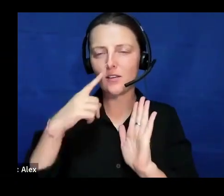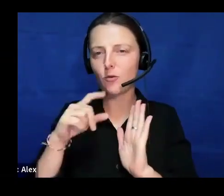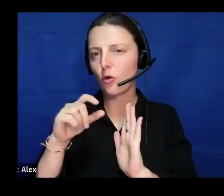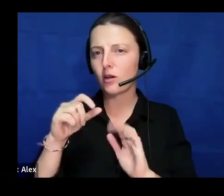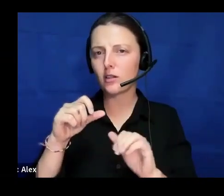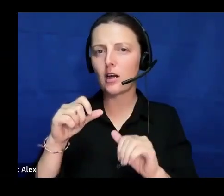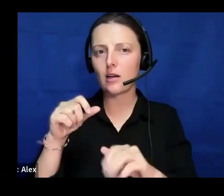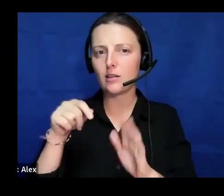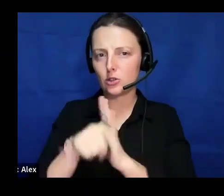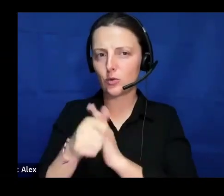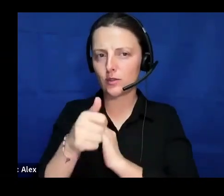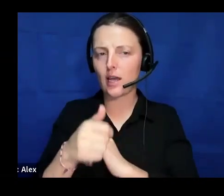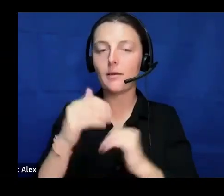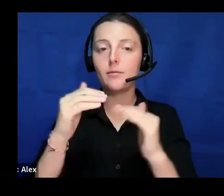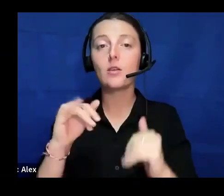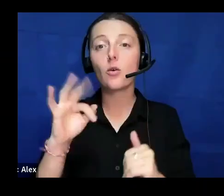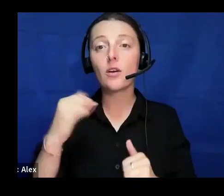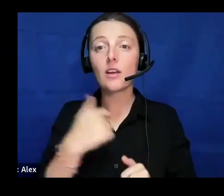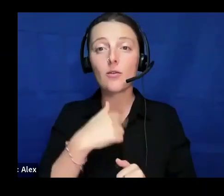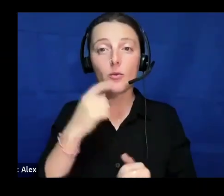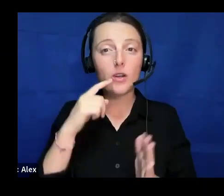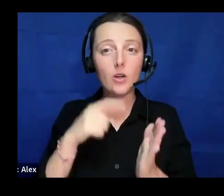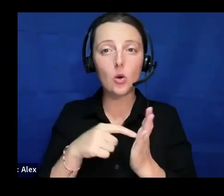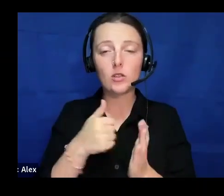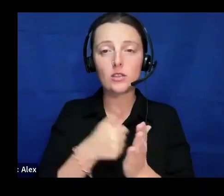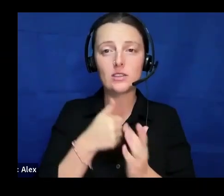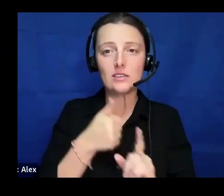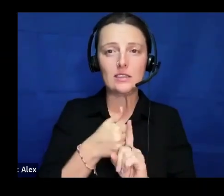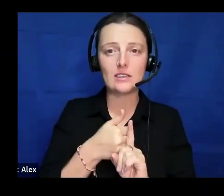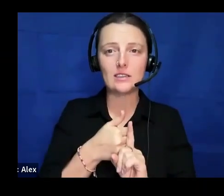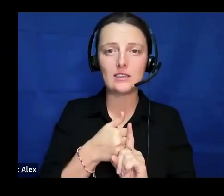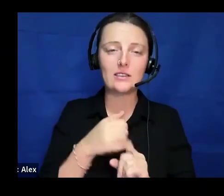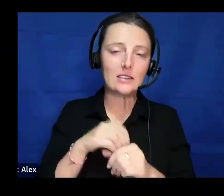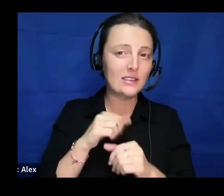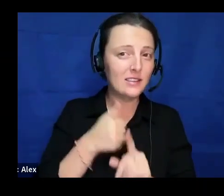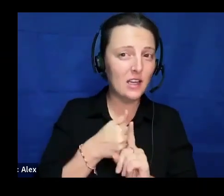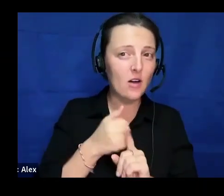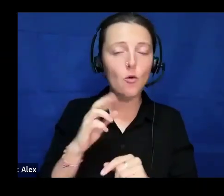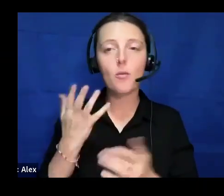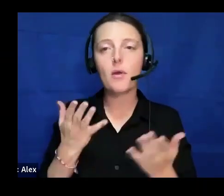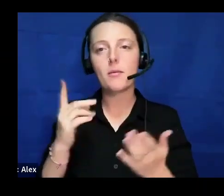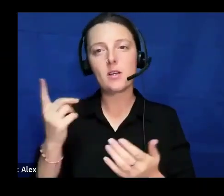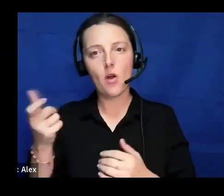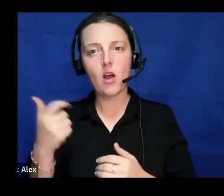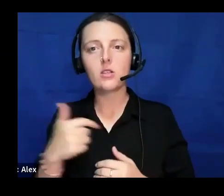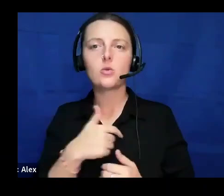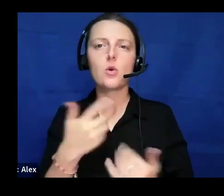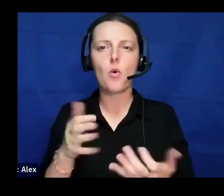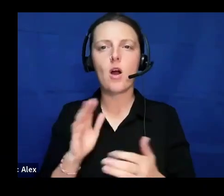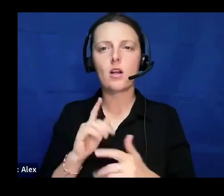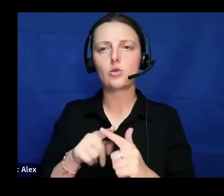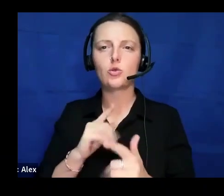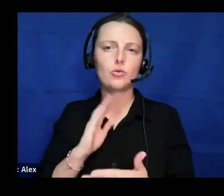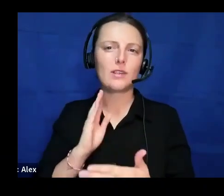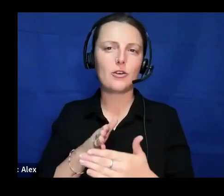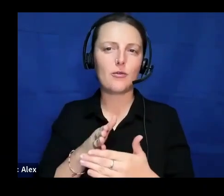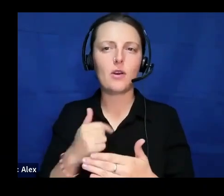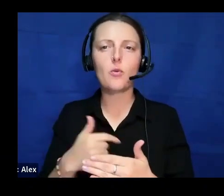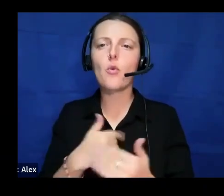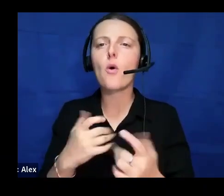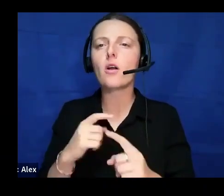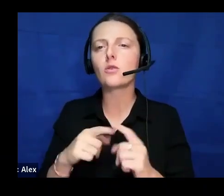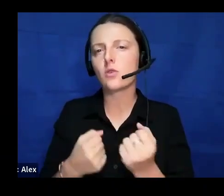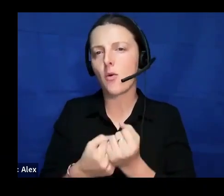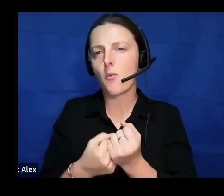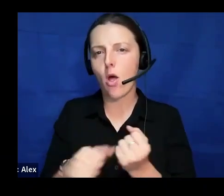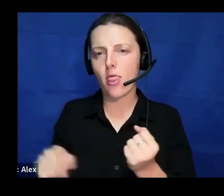within ourselves or maybe someone else, we want to intervene, right? We want to support them. So we